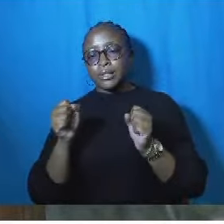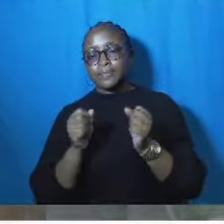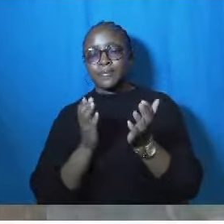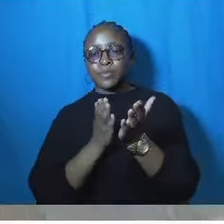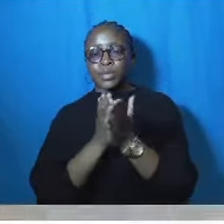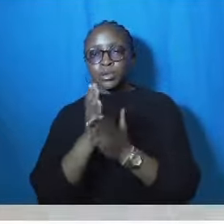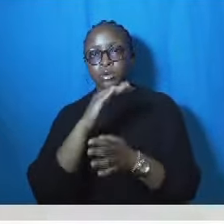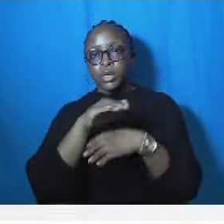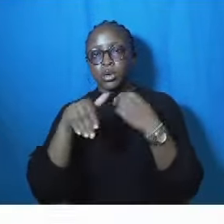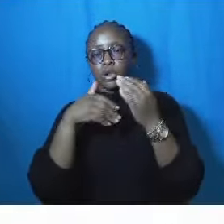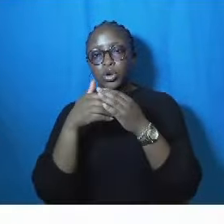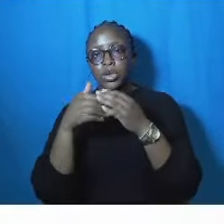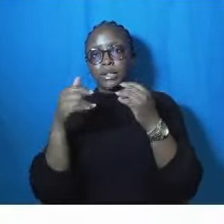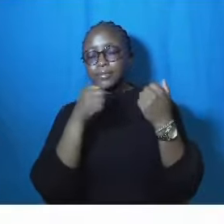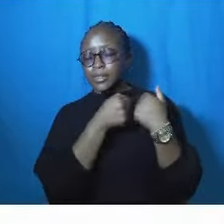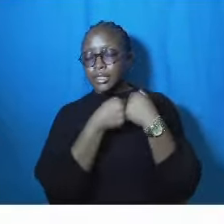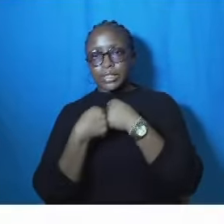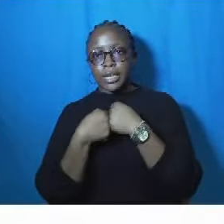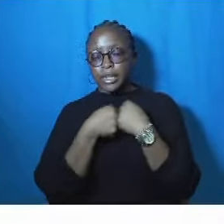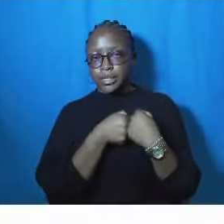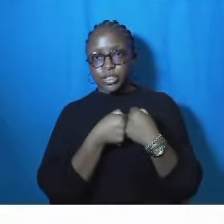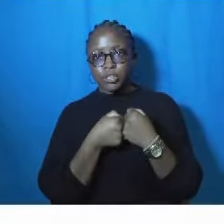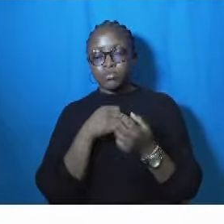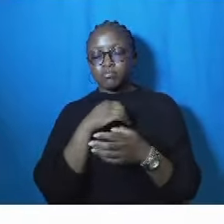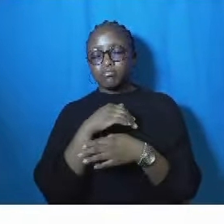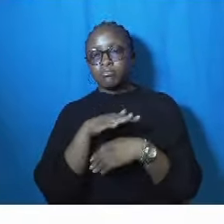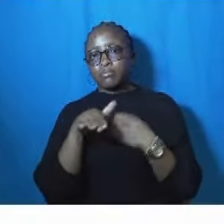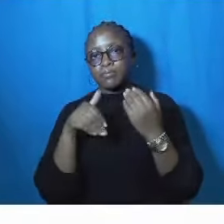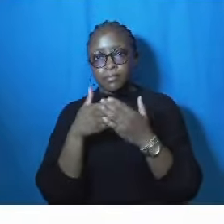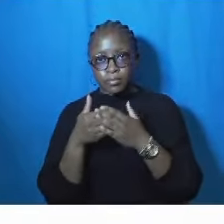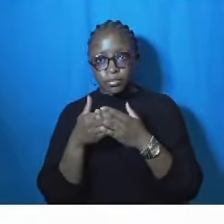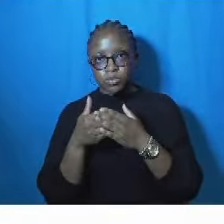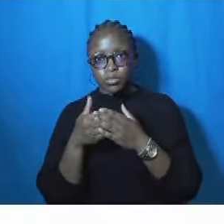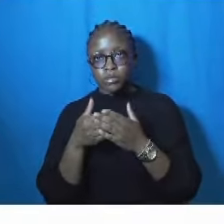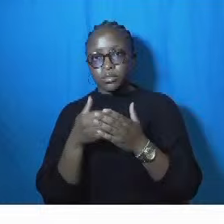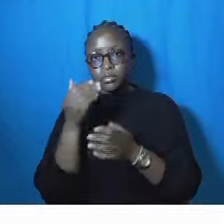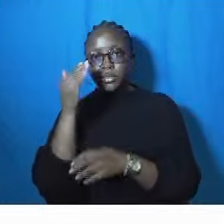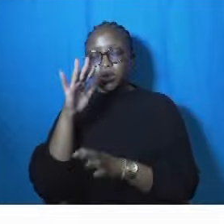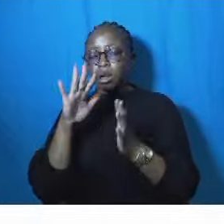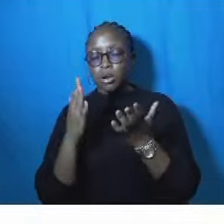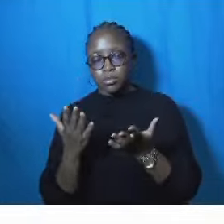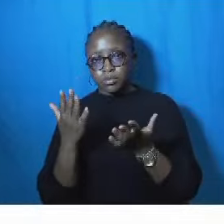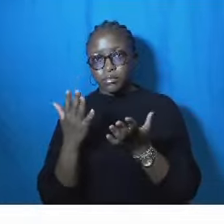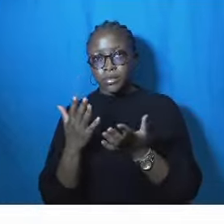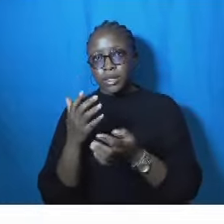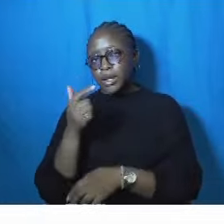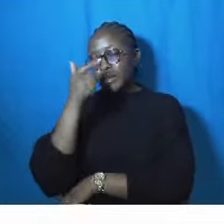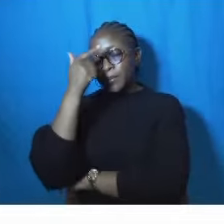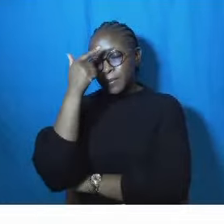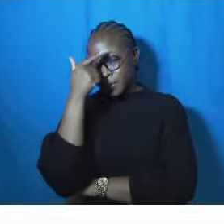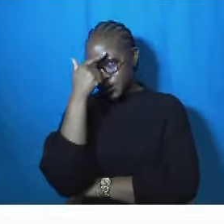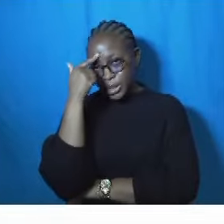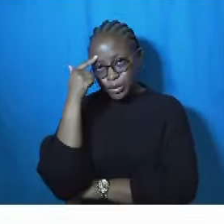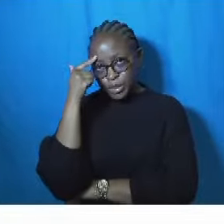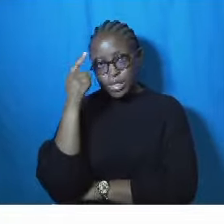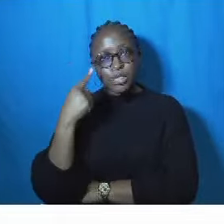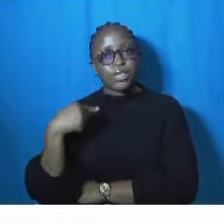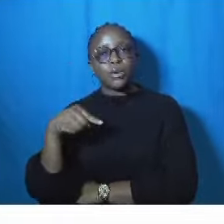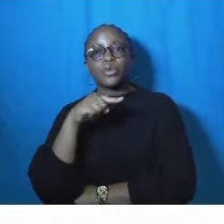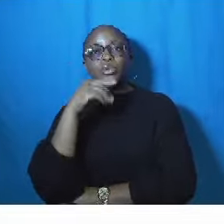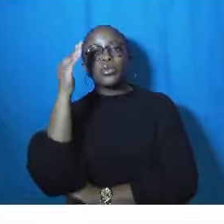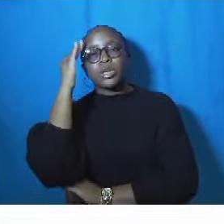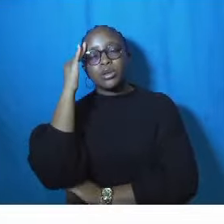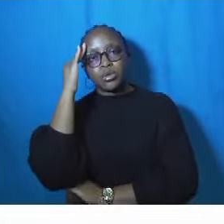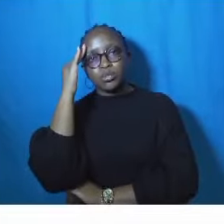current circumstances because of hope, because we know nothing lasts forever.